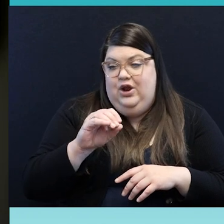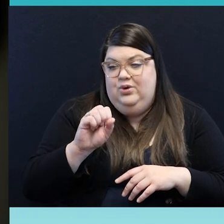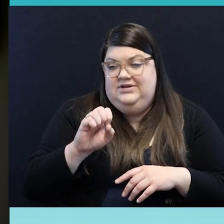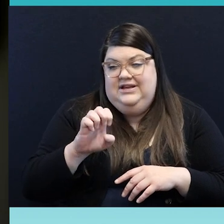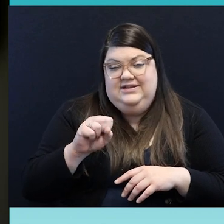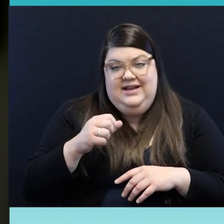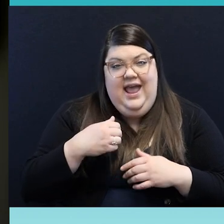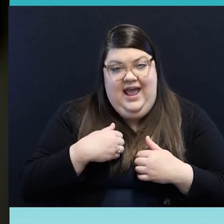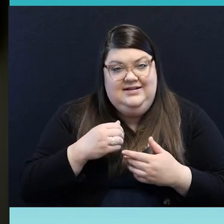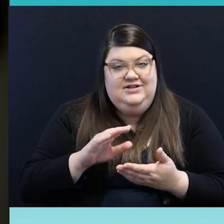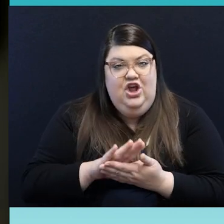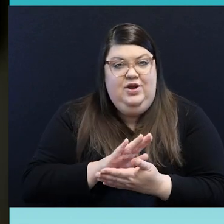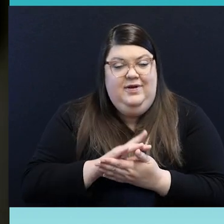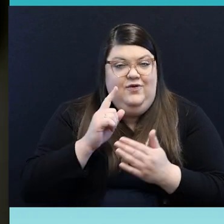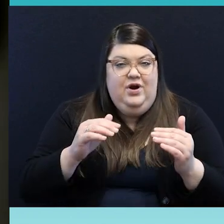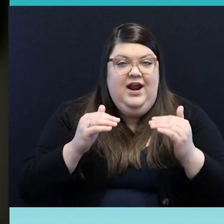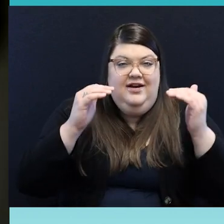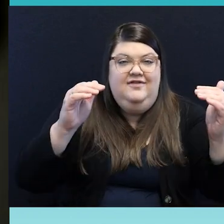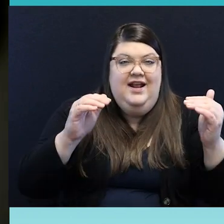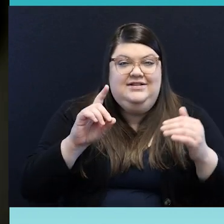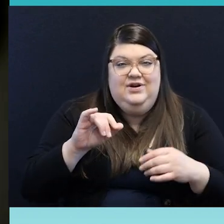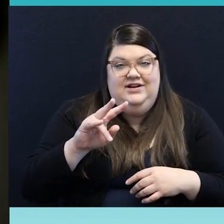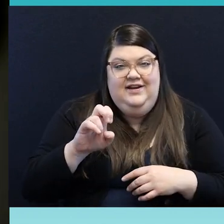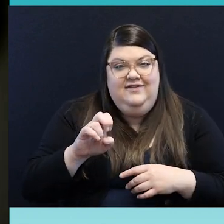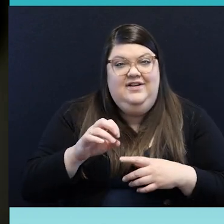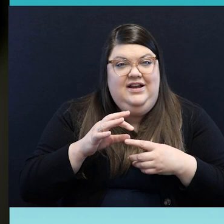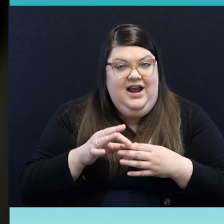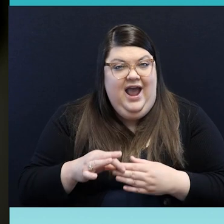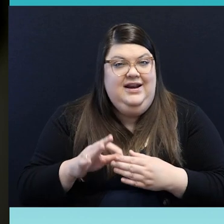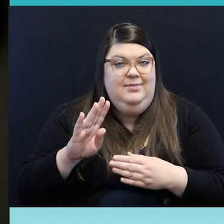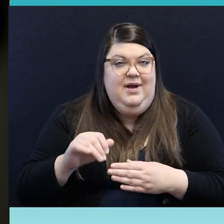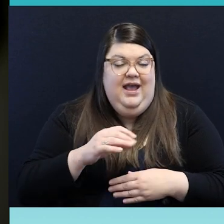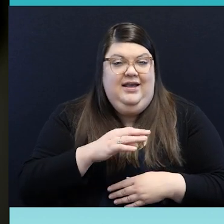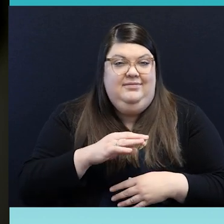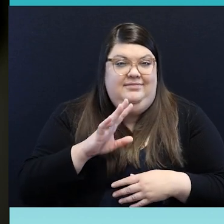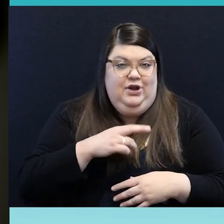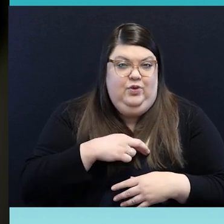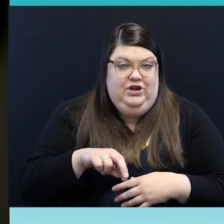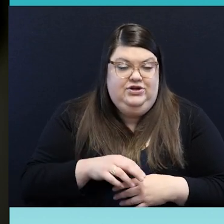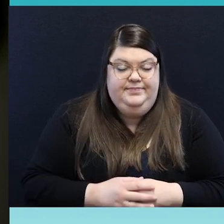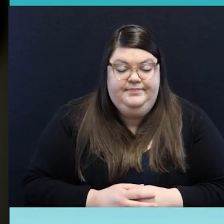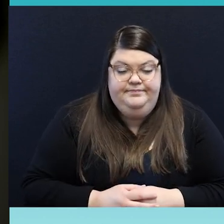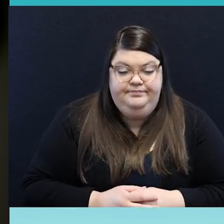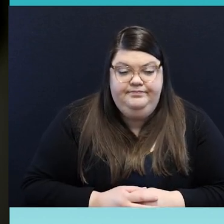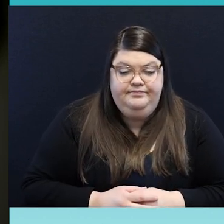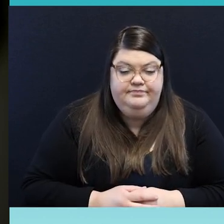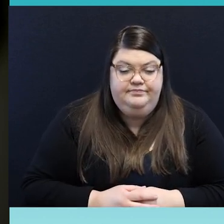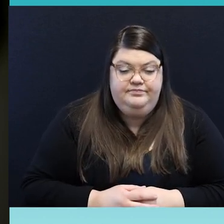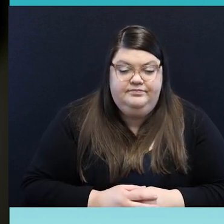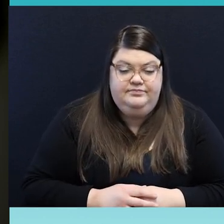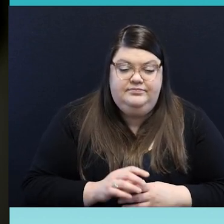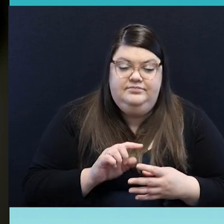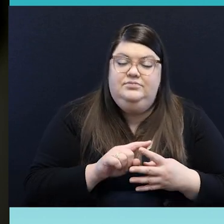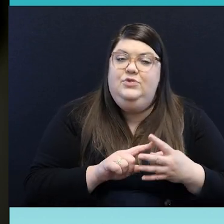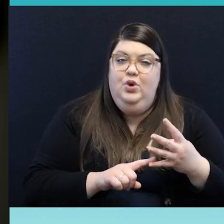for advanced directives that is guided by the faith tenets. These documents in